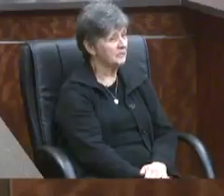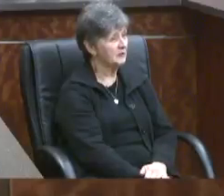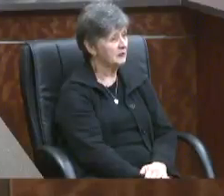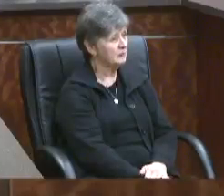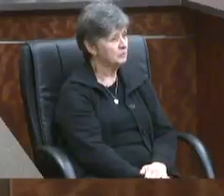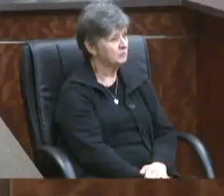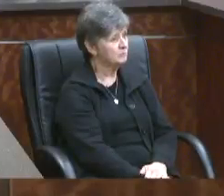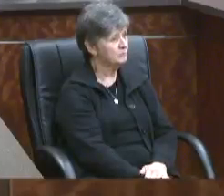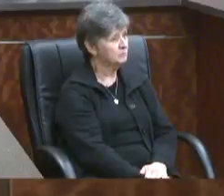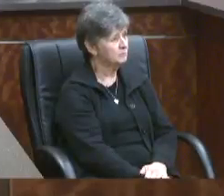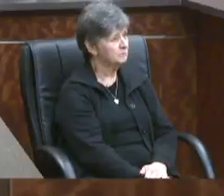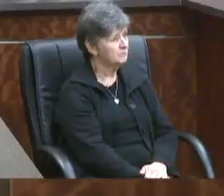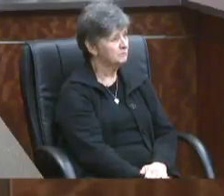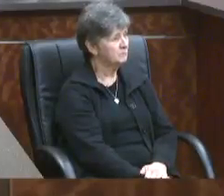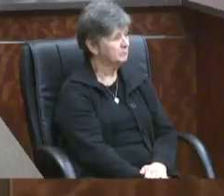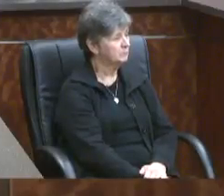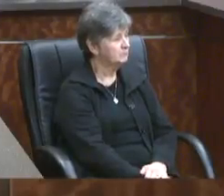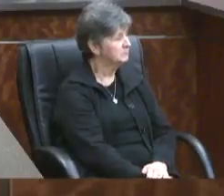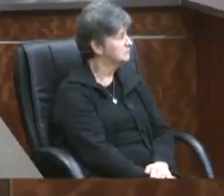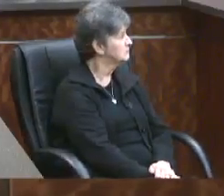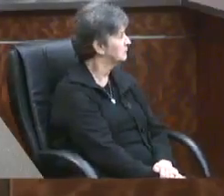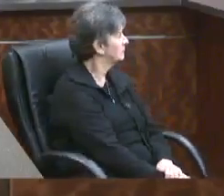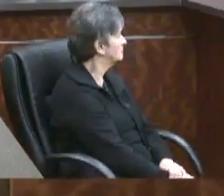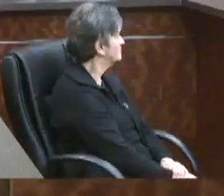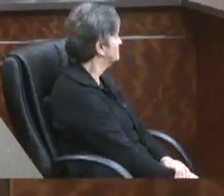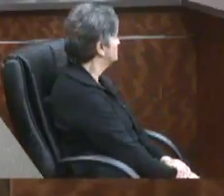Yeah. It'd be a lot easier that way. Give that to Kim.